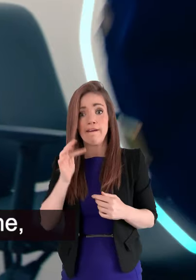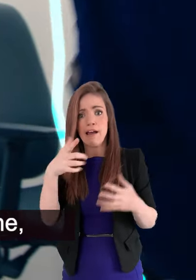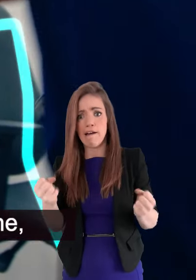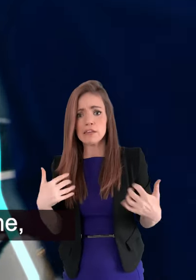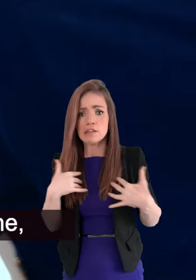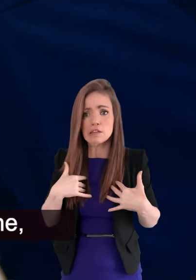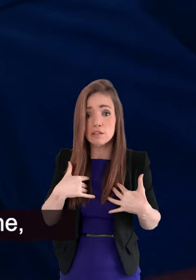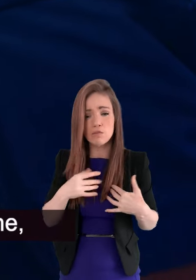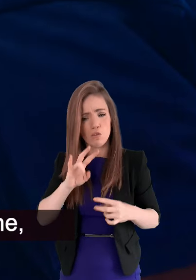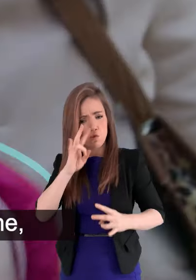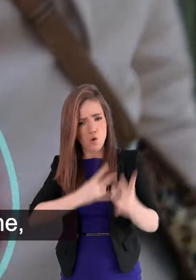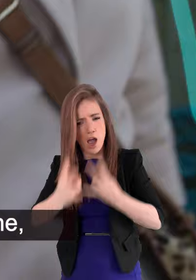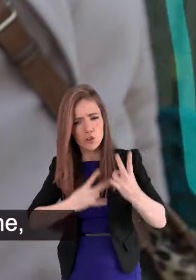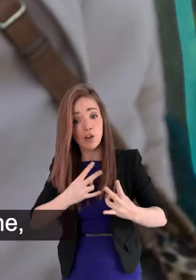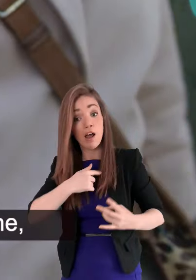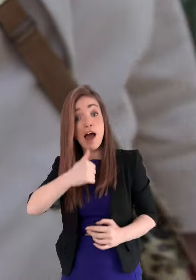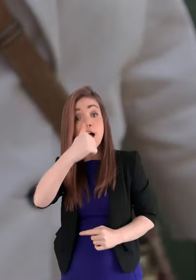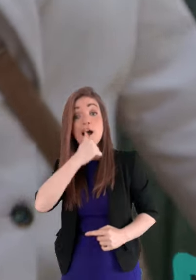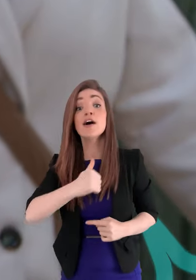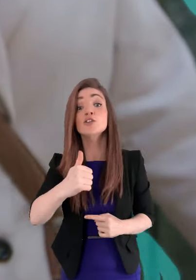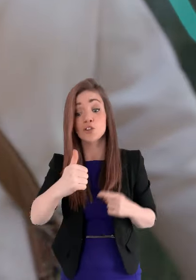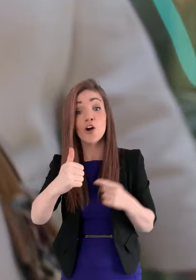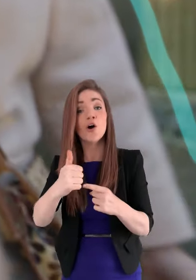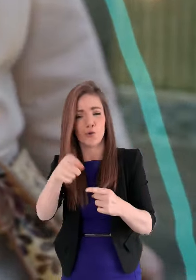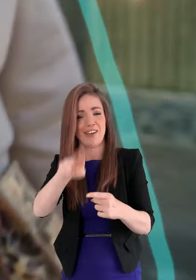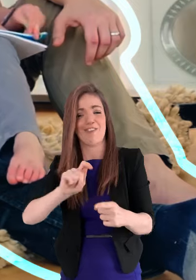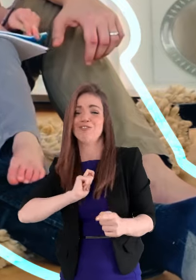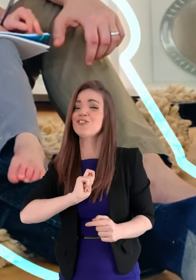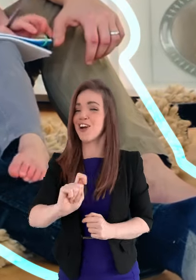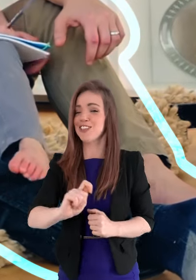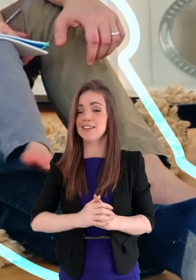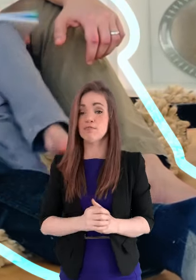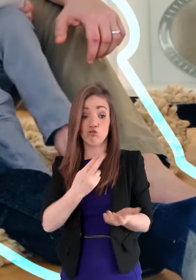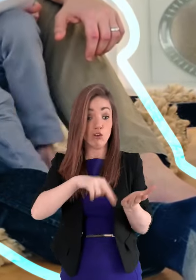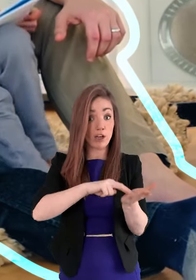you have questions about their COVID-19 vaccine, we have answers you can trust.